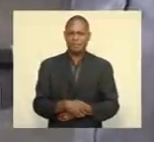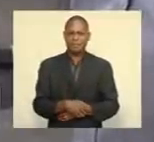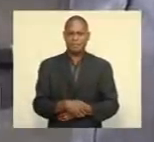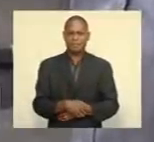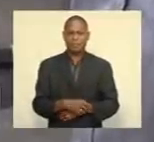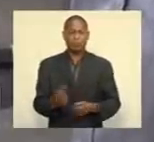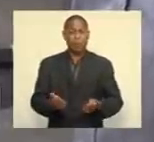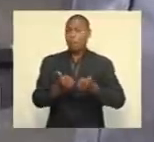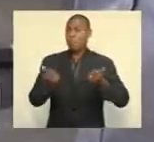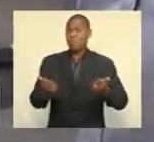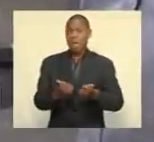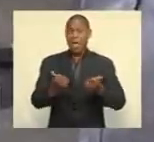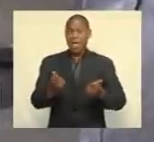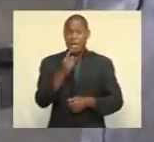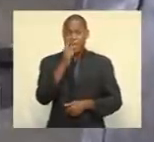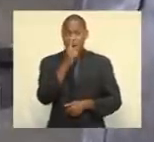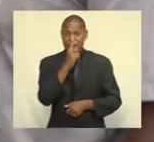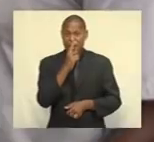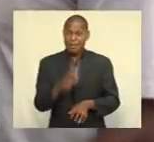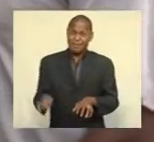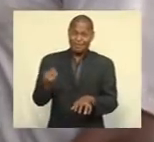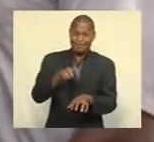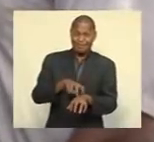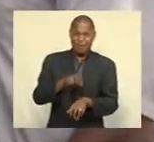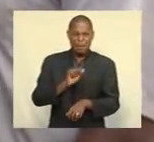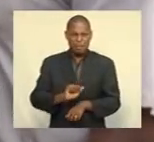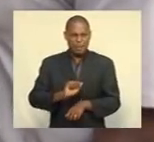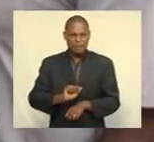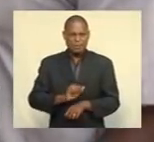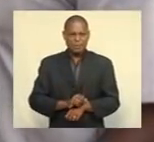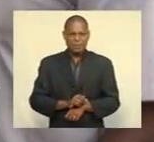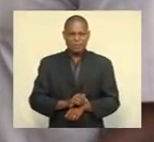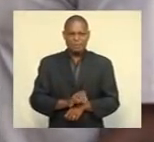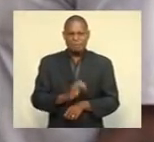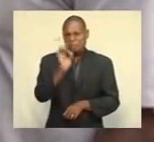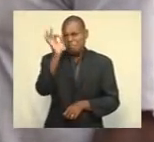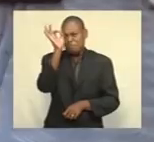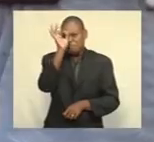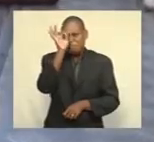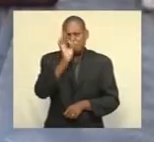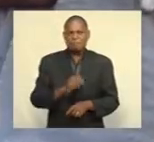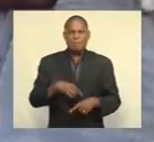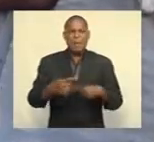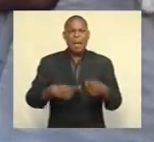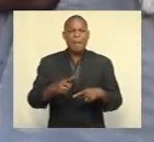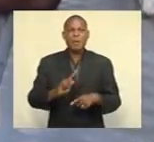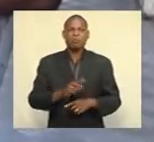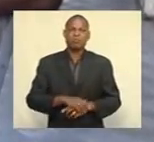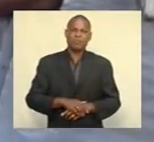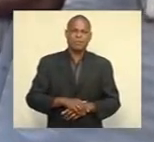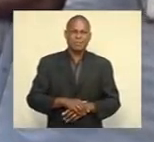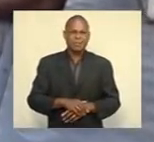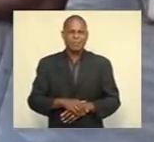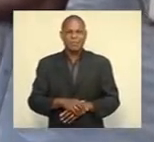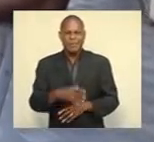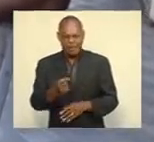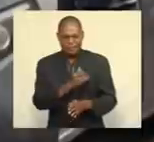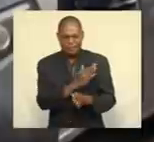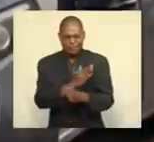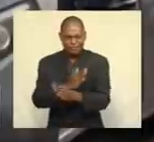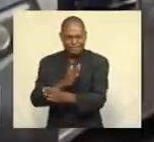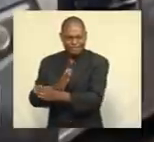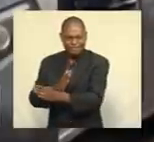Many of these passengers were unaware of the lockdown measures as they turned up at the Suva bus station this morning for their journey. It's